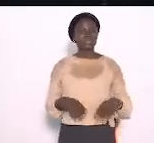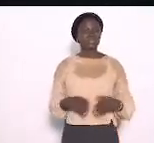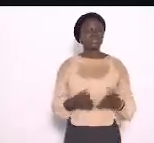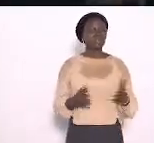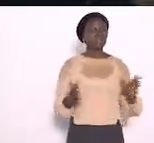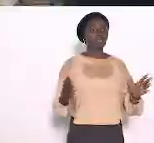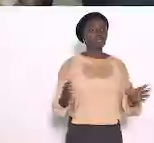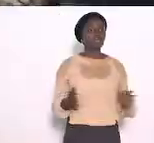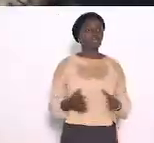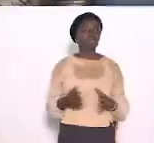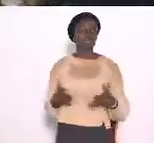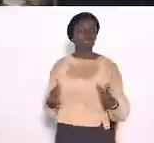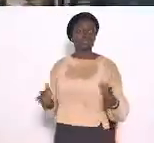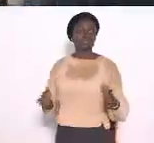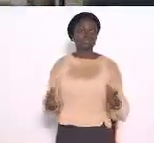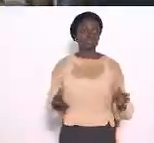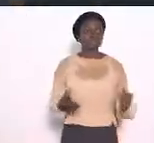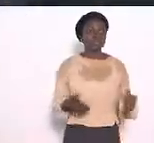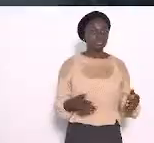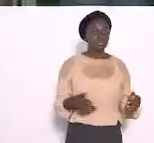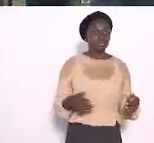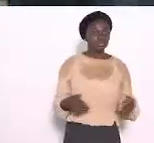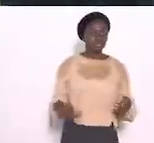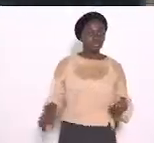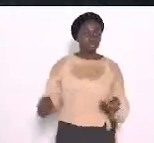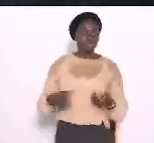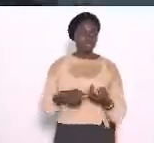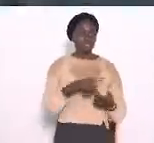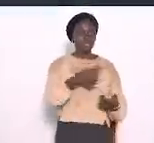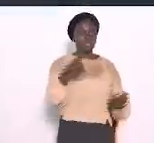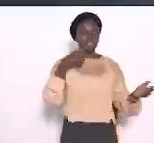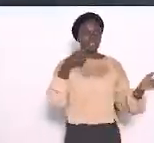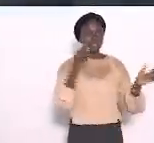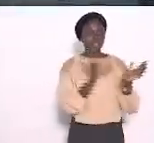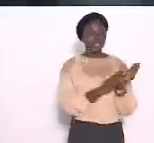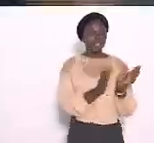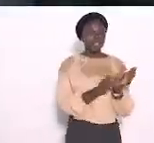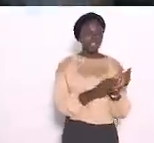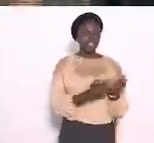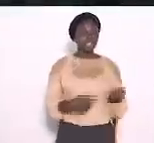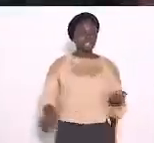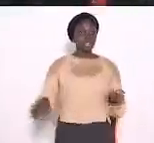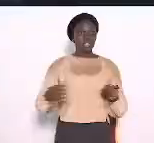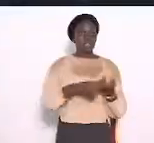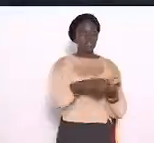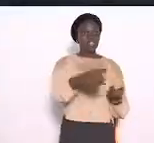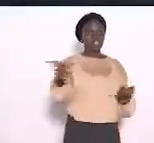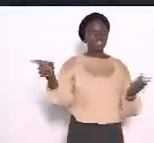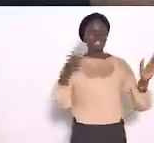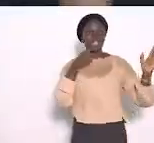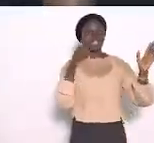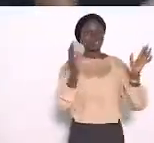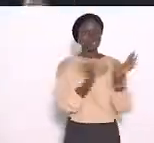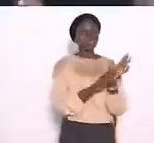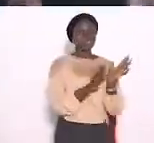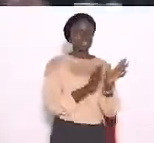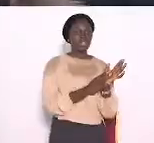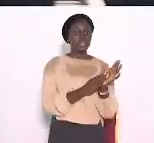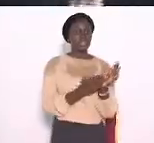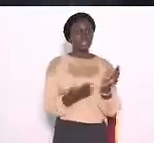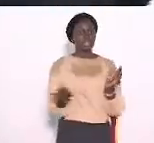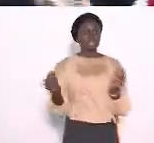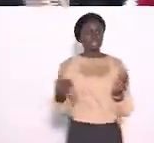praise when you praise when you praise when you praise when you praise when you pray when you praise